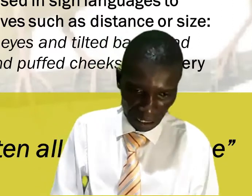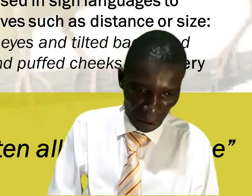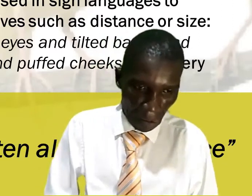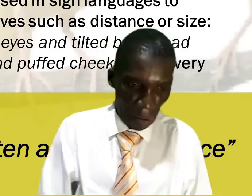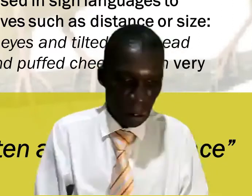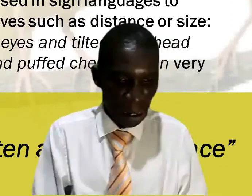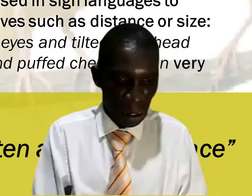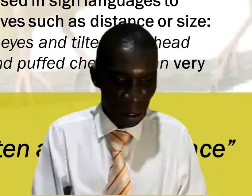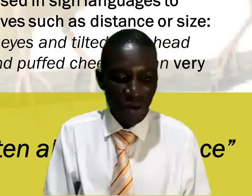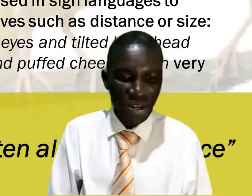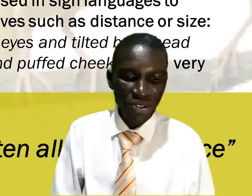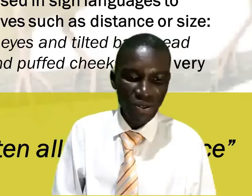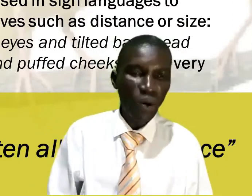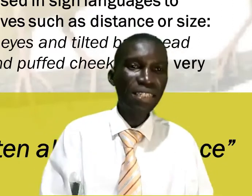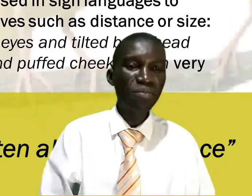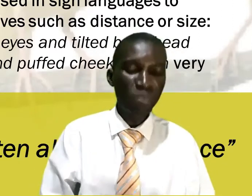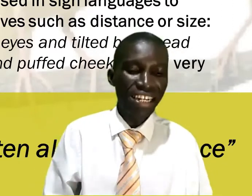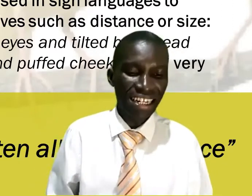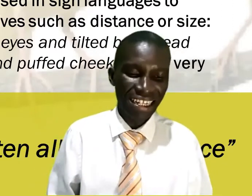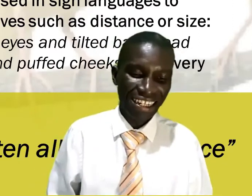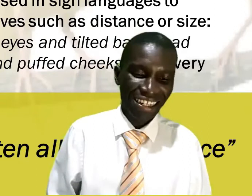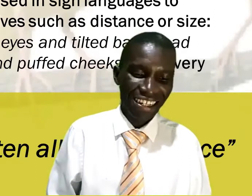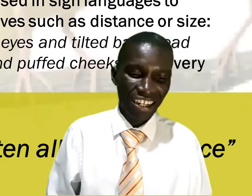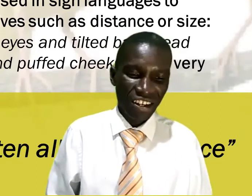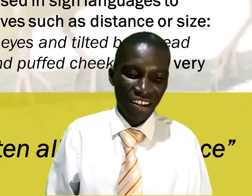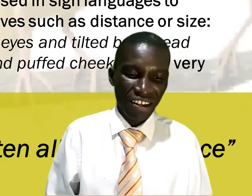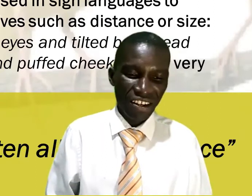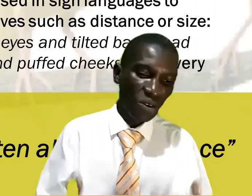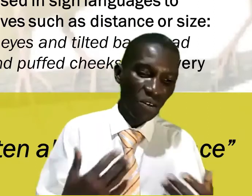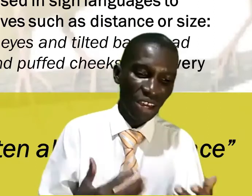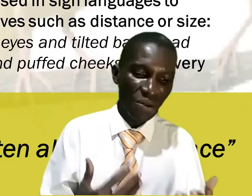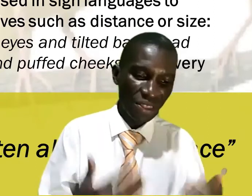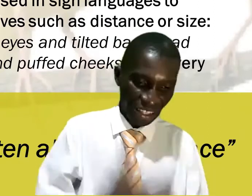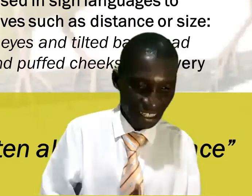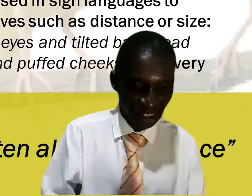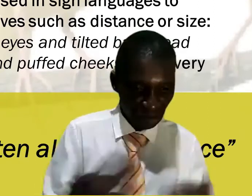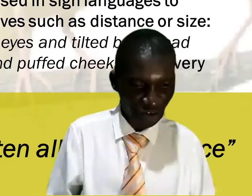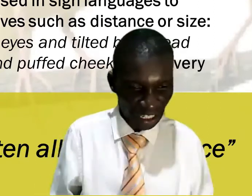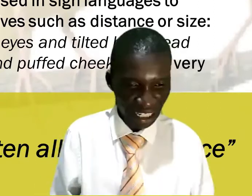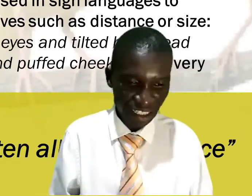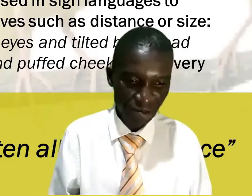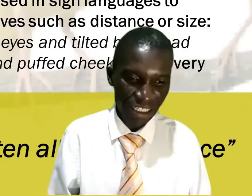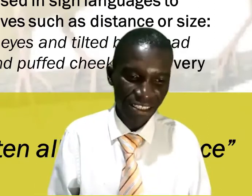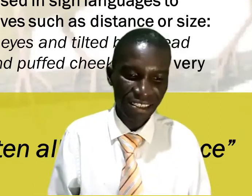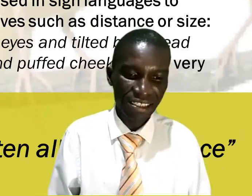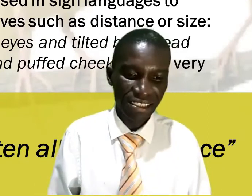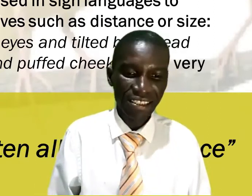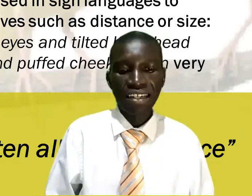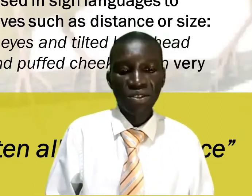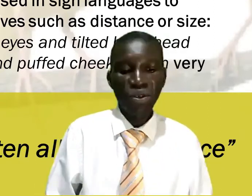expressions, you need to know what meaning do I convey with this facial